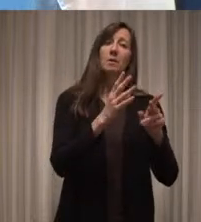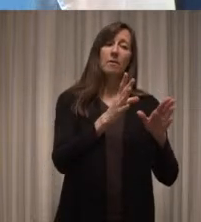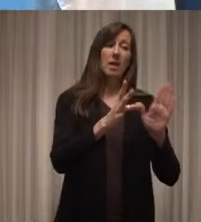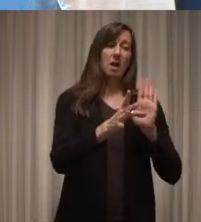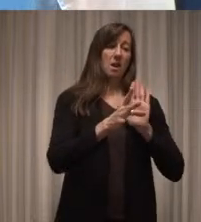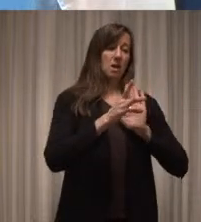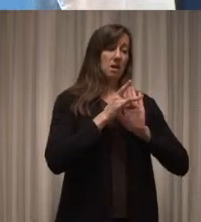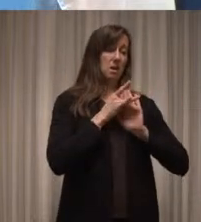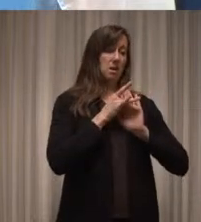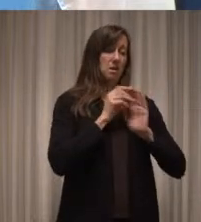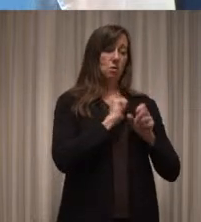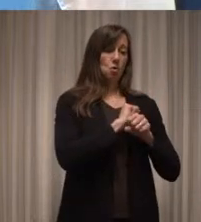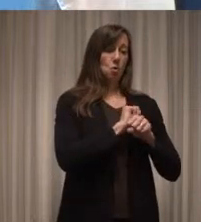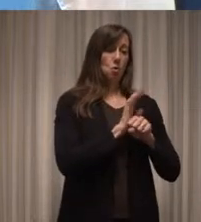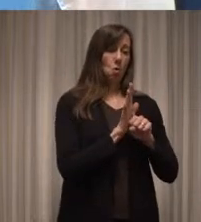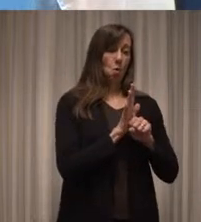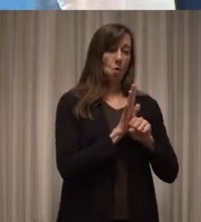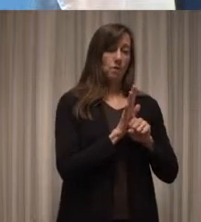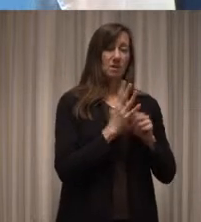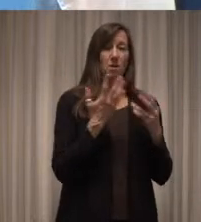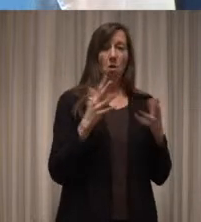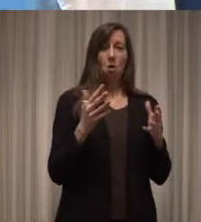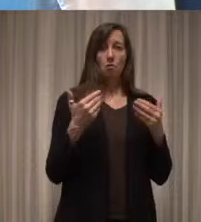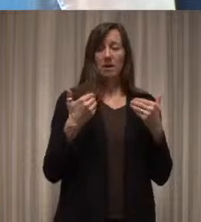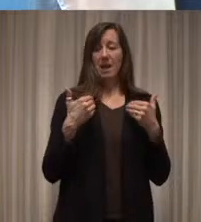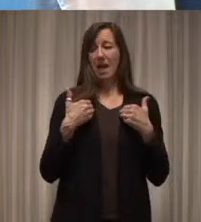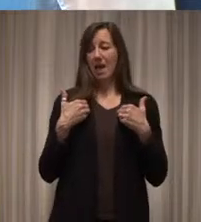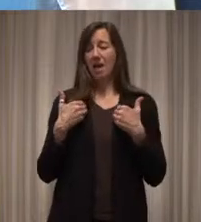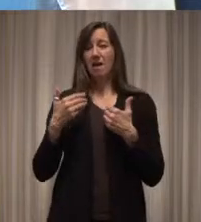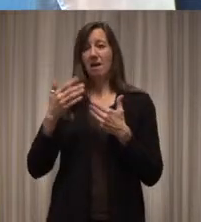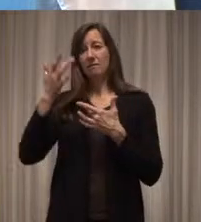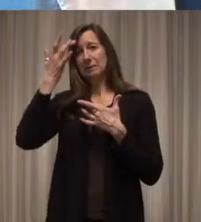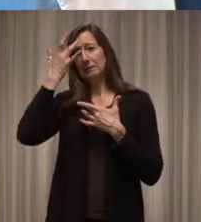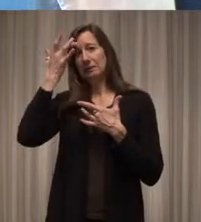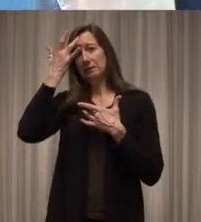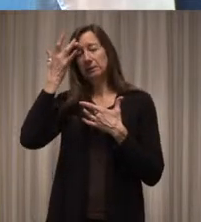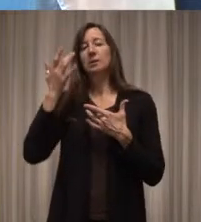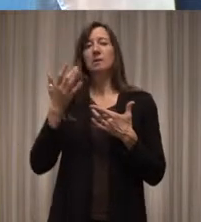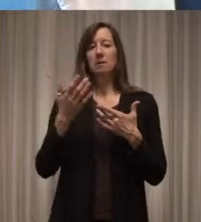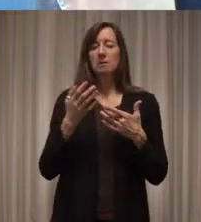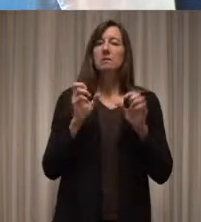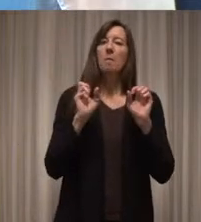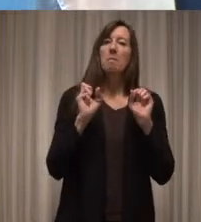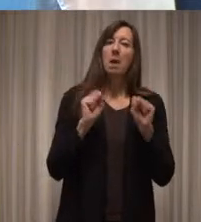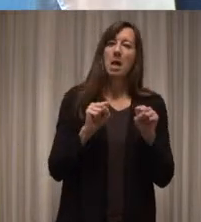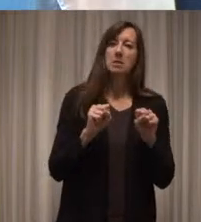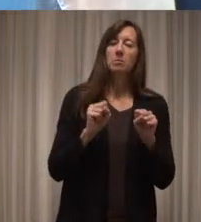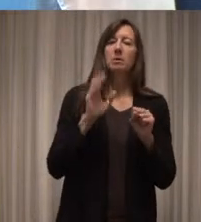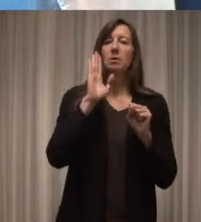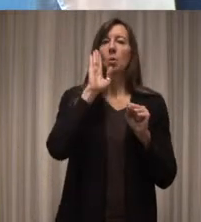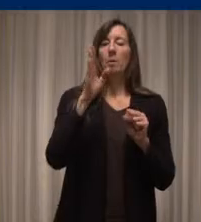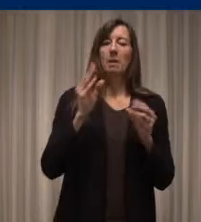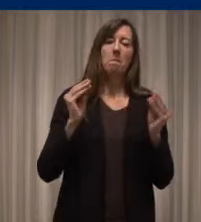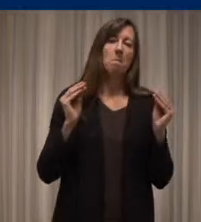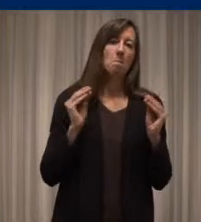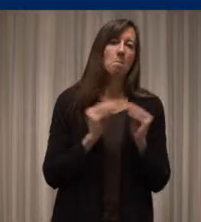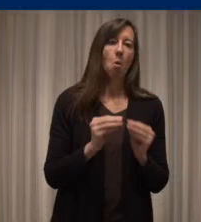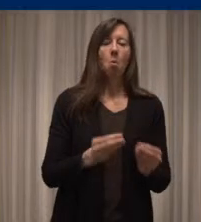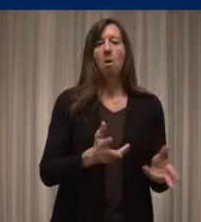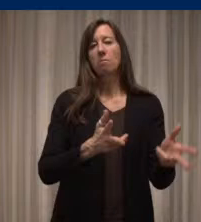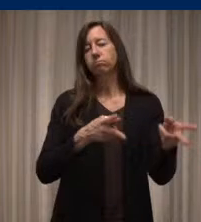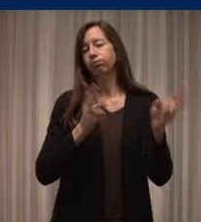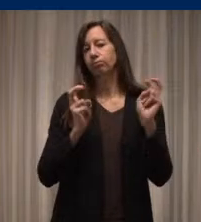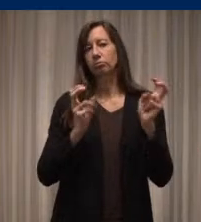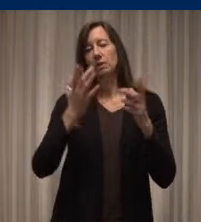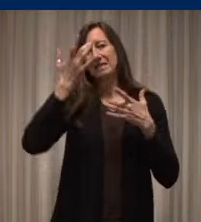sick or possibly succumbing to the virus. So in New York State, we'll put up this stat now, of the